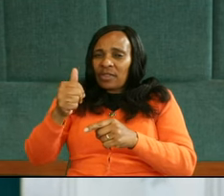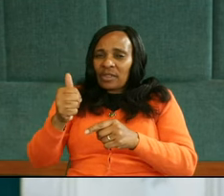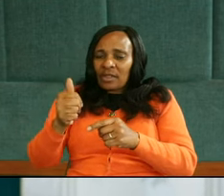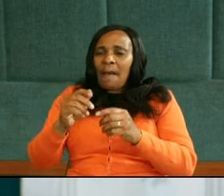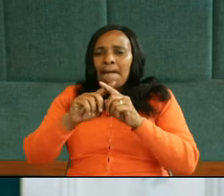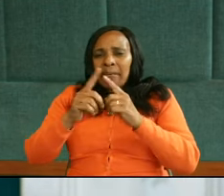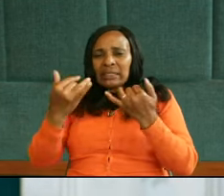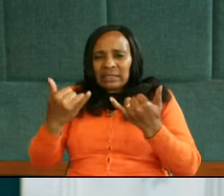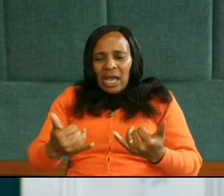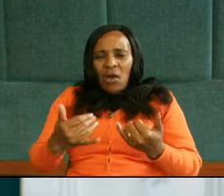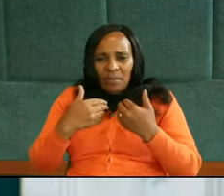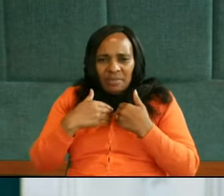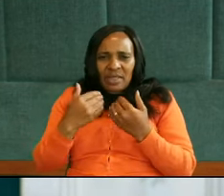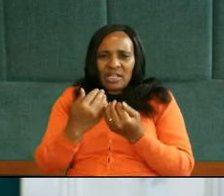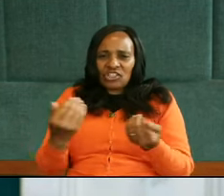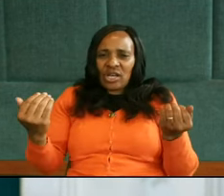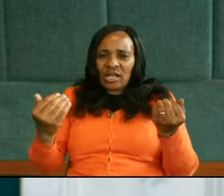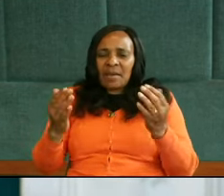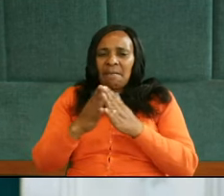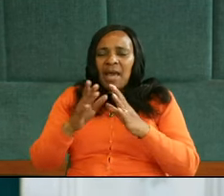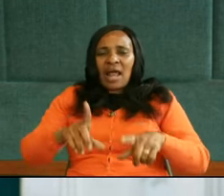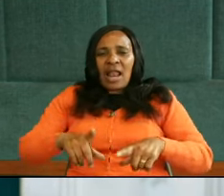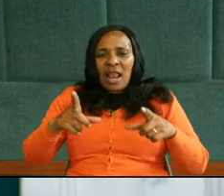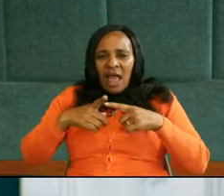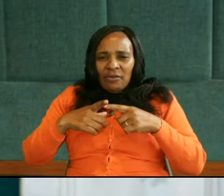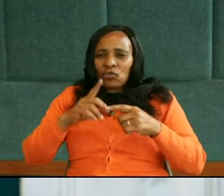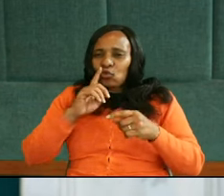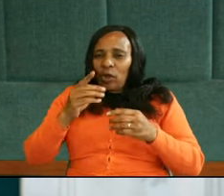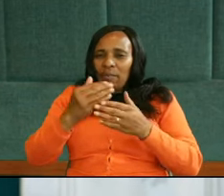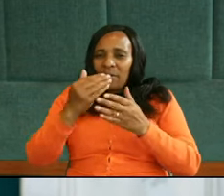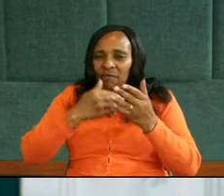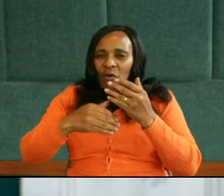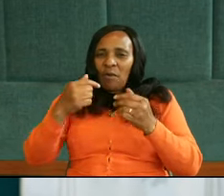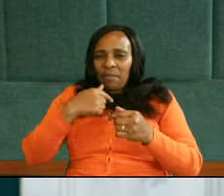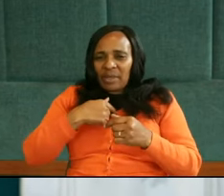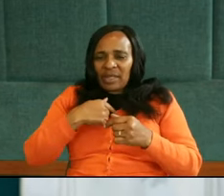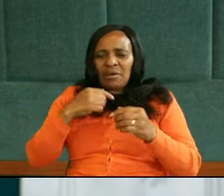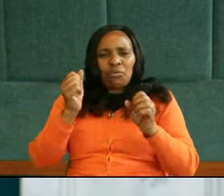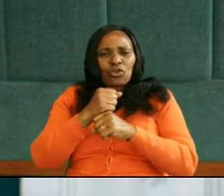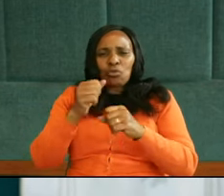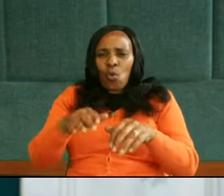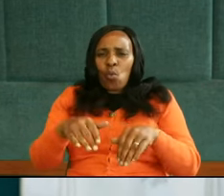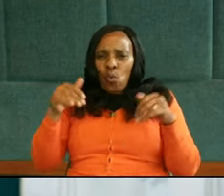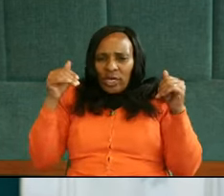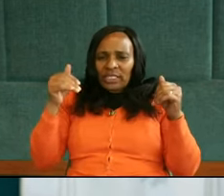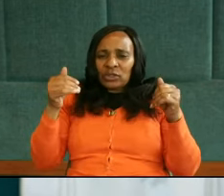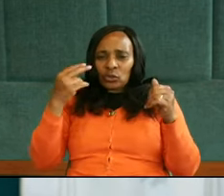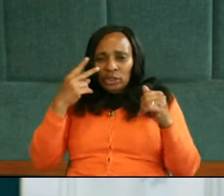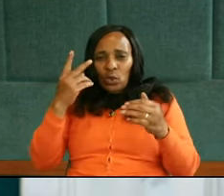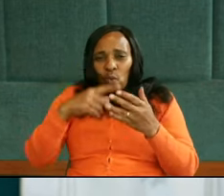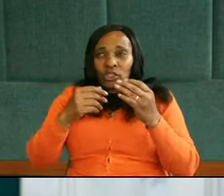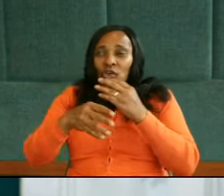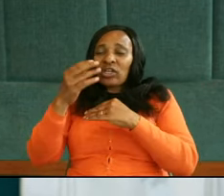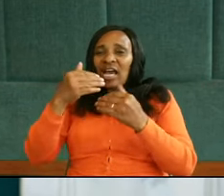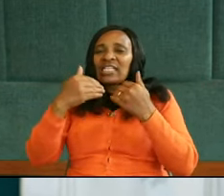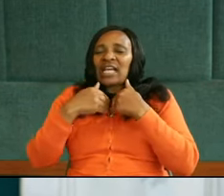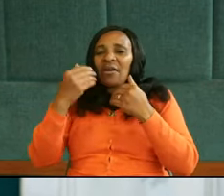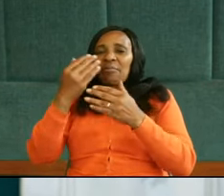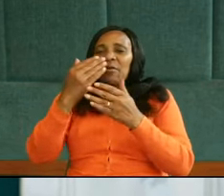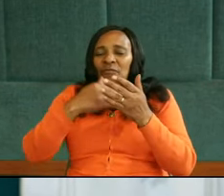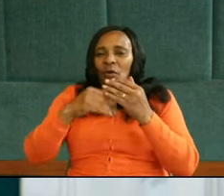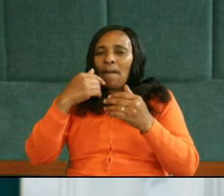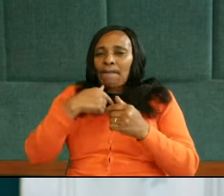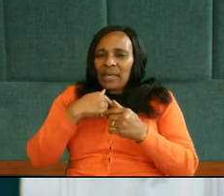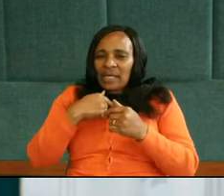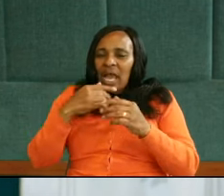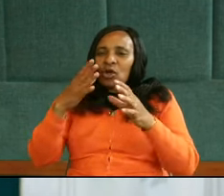I'm still a child. My life is still before me. I just can't wait to see what God has for me, but I know I will trust him